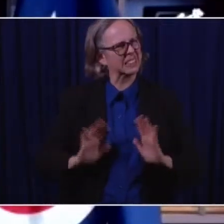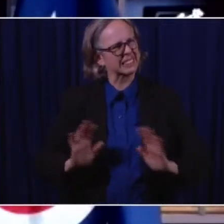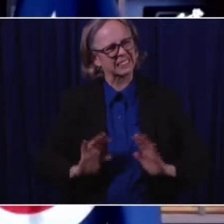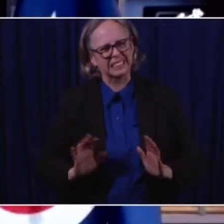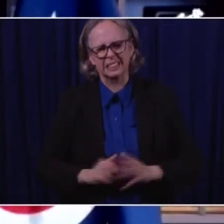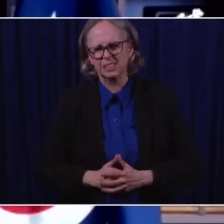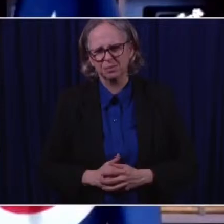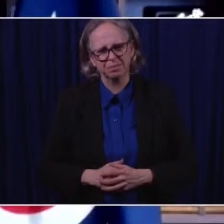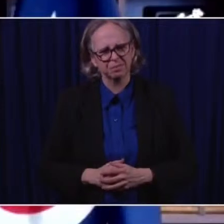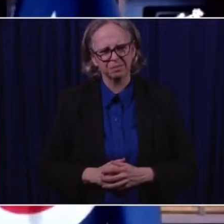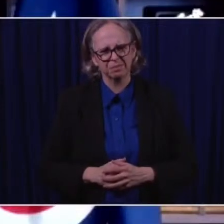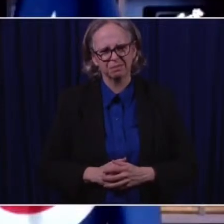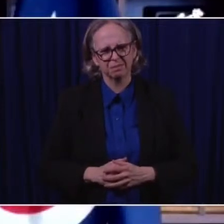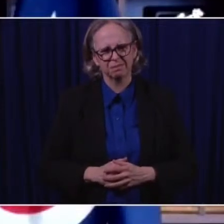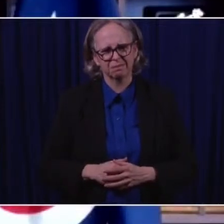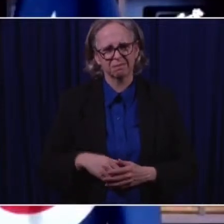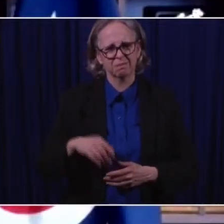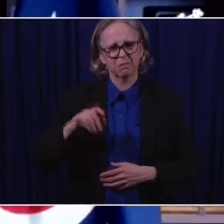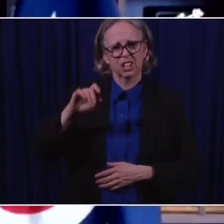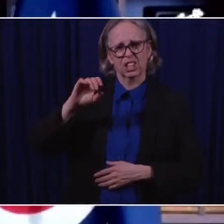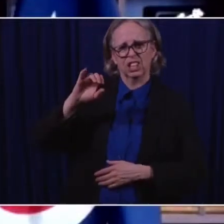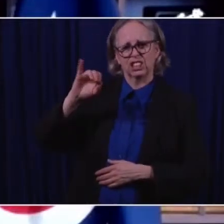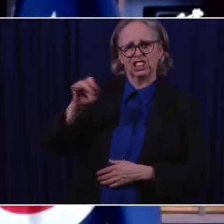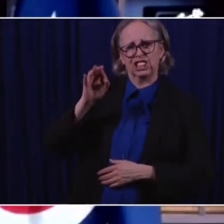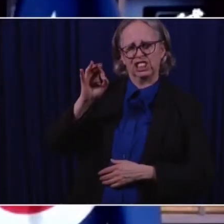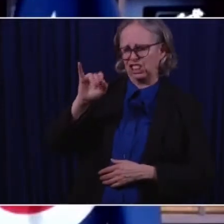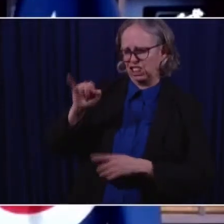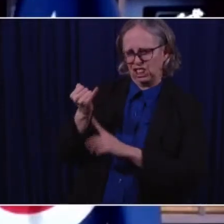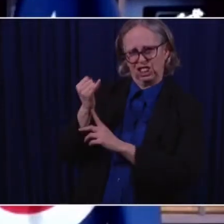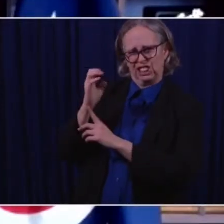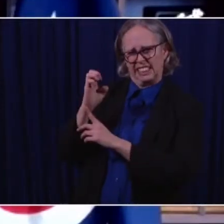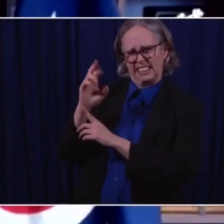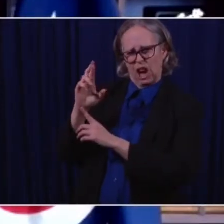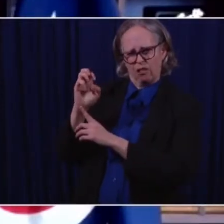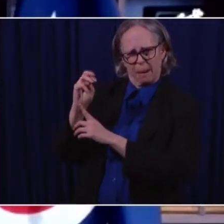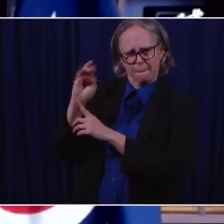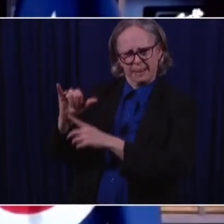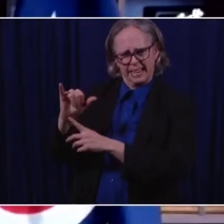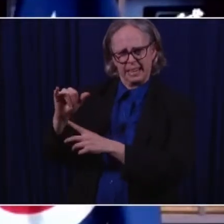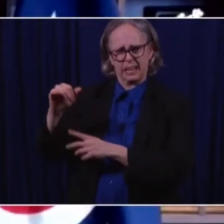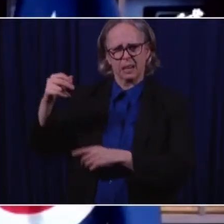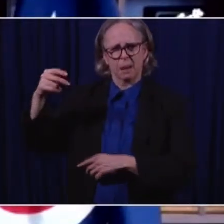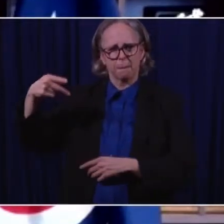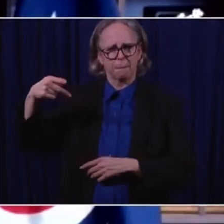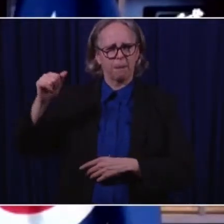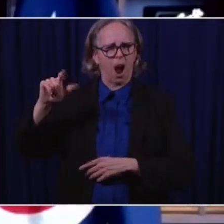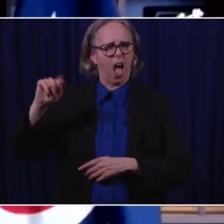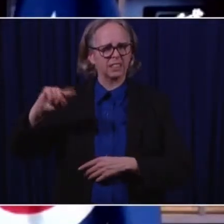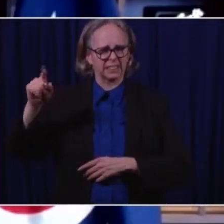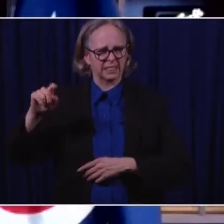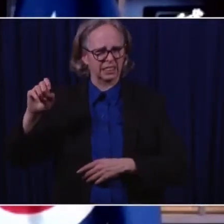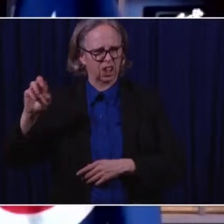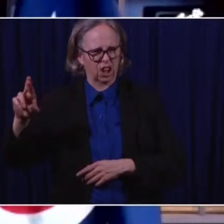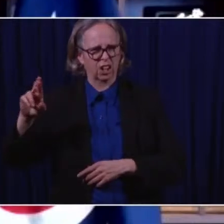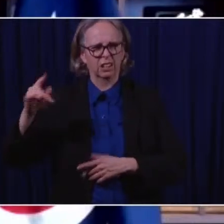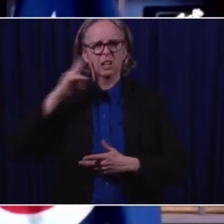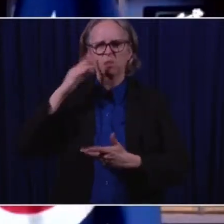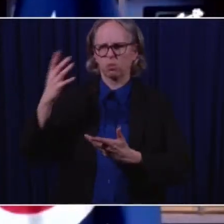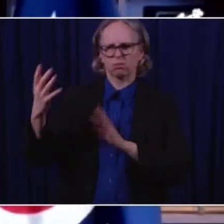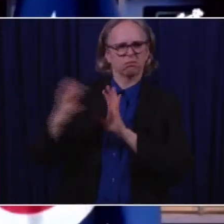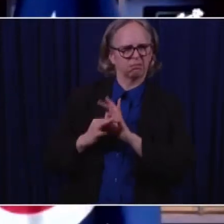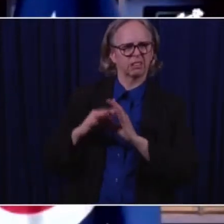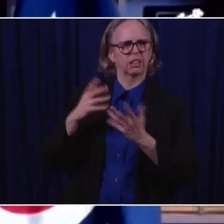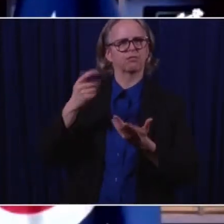on today, Jeremy did a great job in an article at cleveland.com explaining the